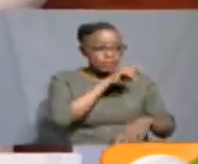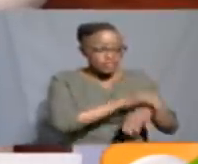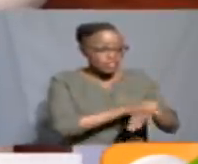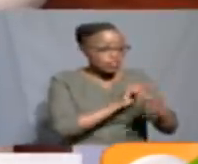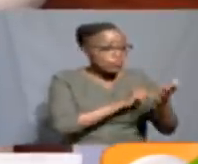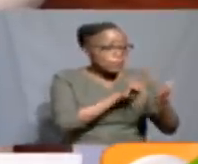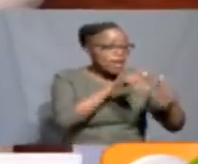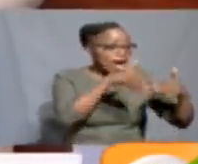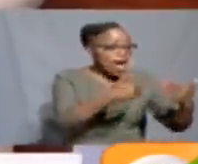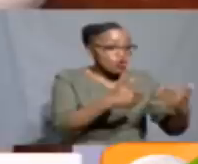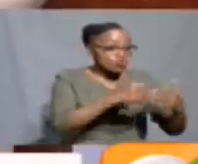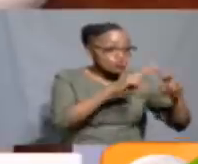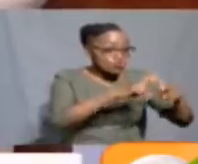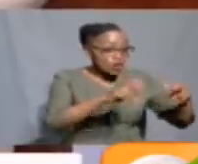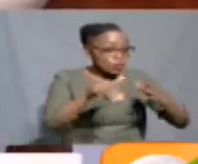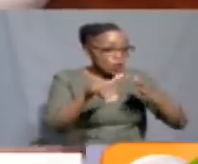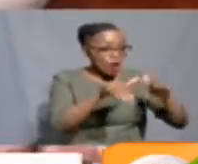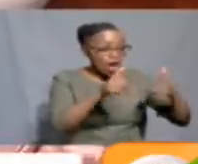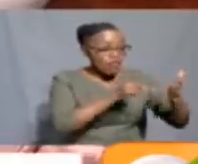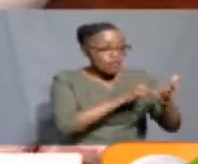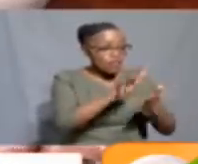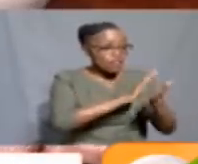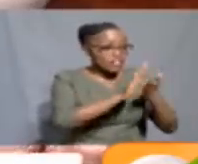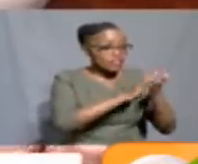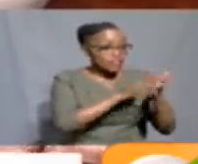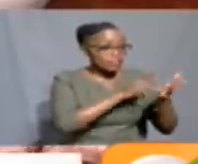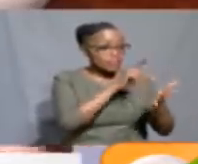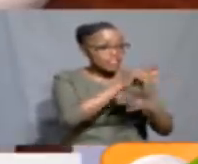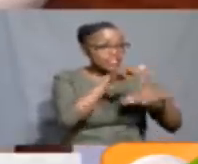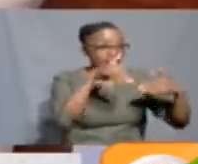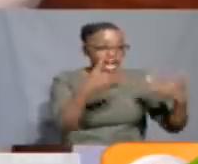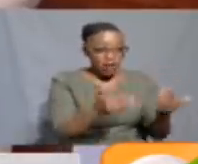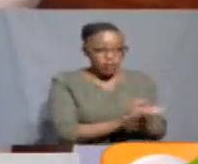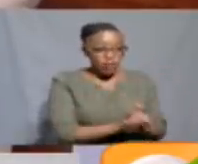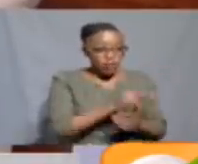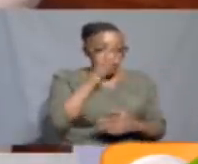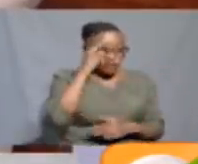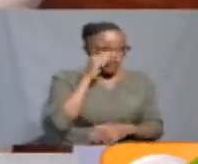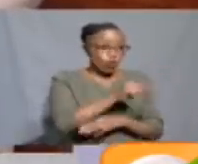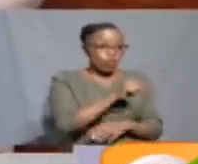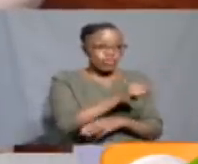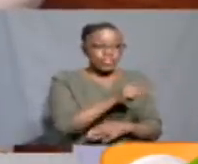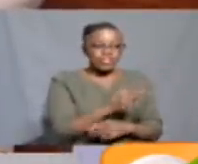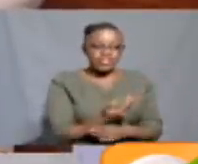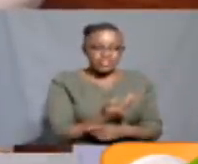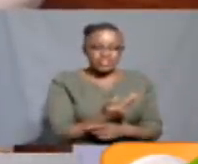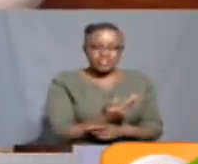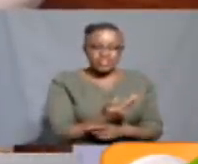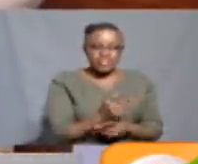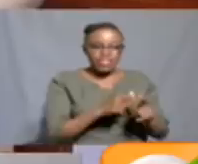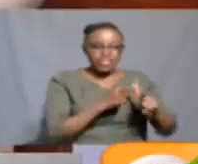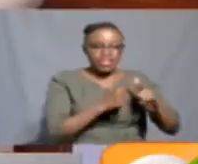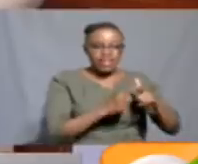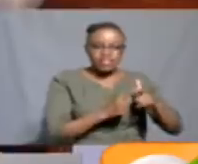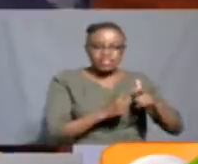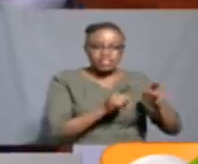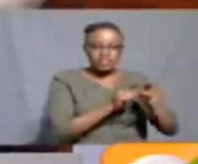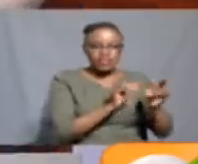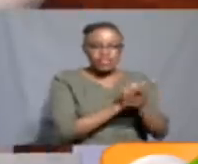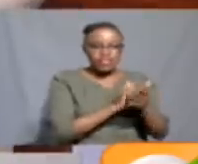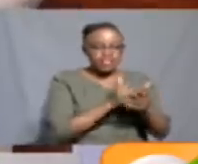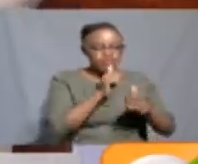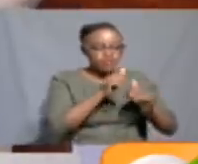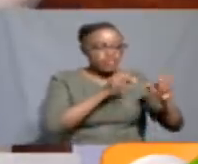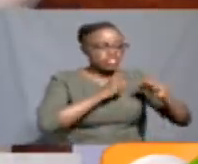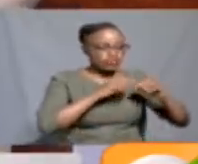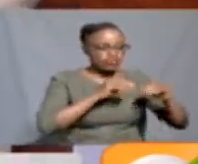it. Yeah. How fast you're going to pay it. Yeah. And for that, it's not going to grow on the trees that you can shake